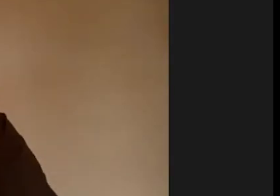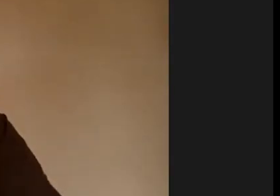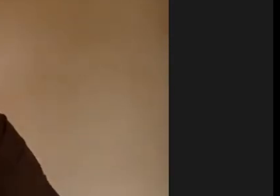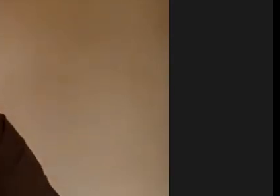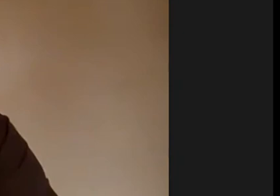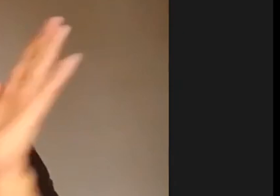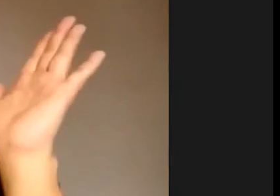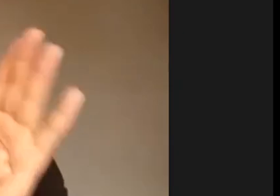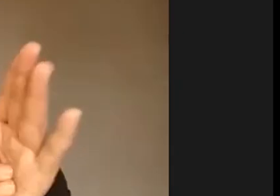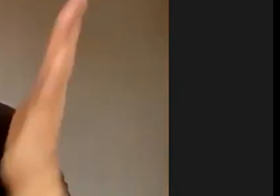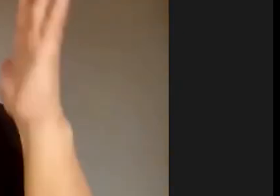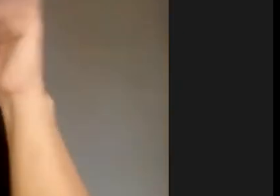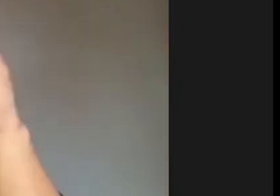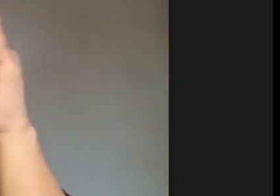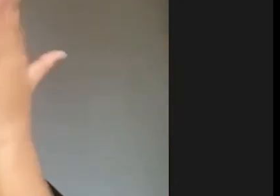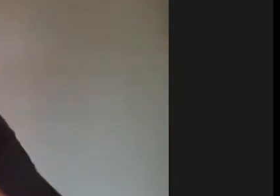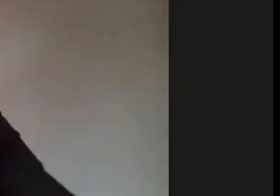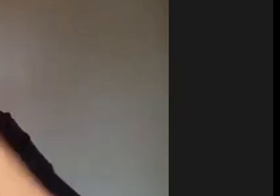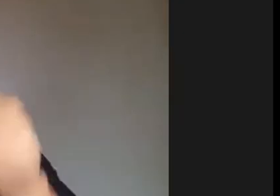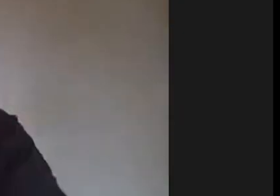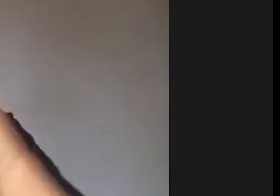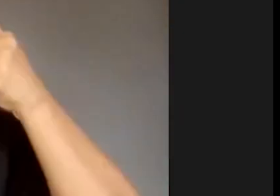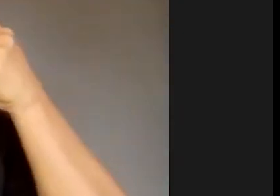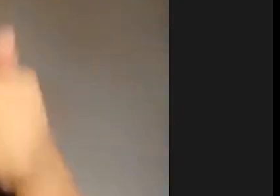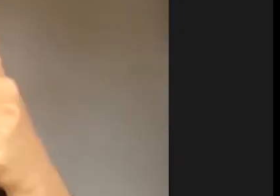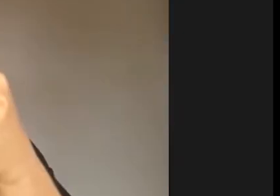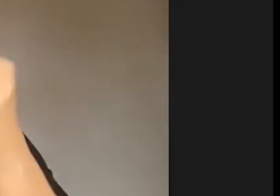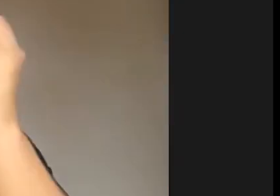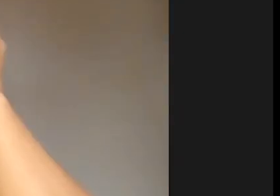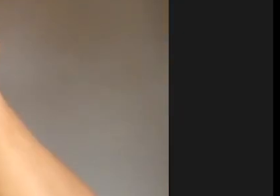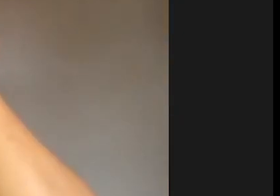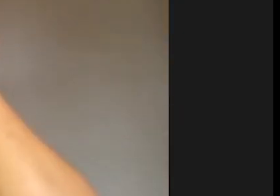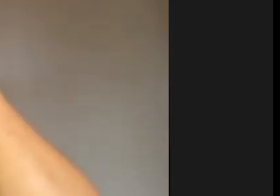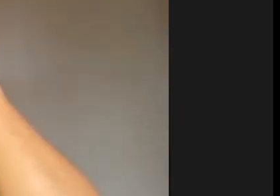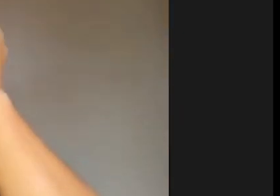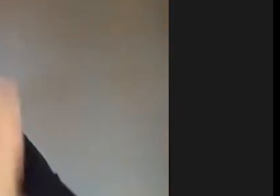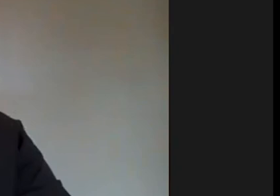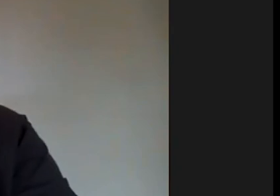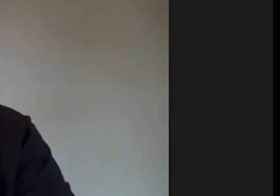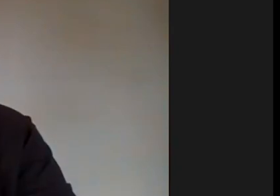Can we take a picture, sir? Just a quick picture. Sure.